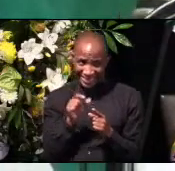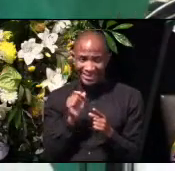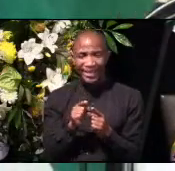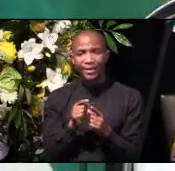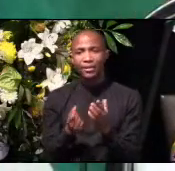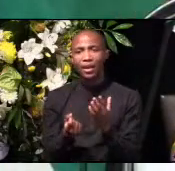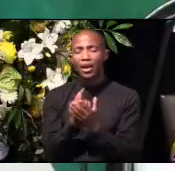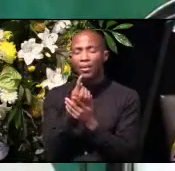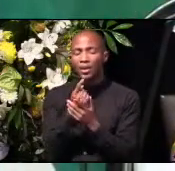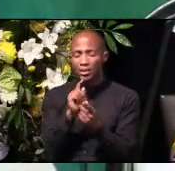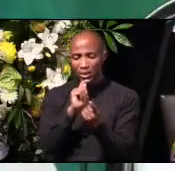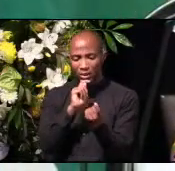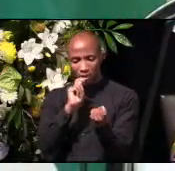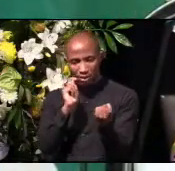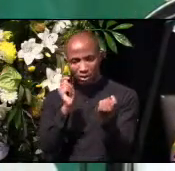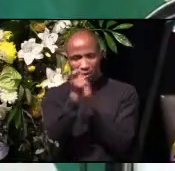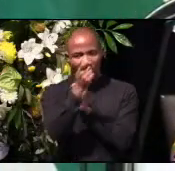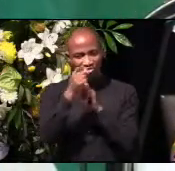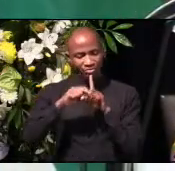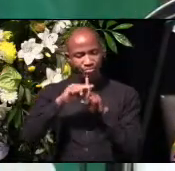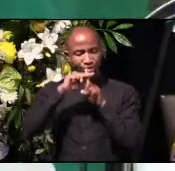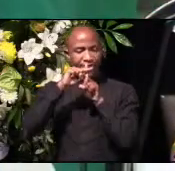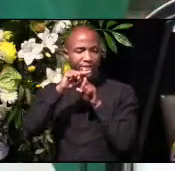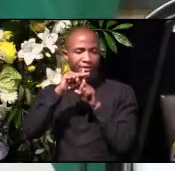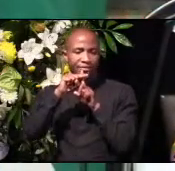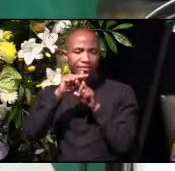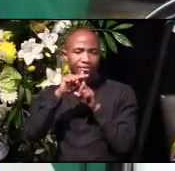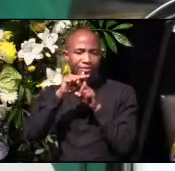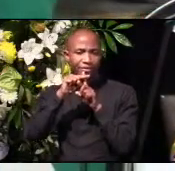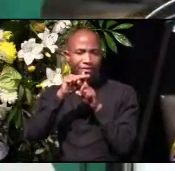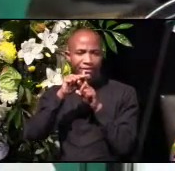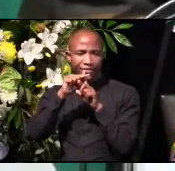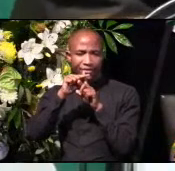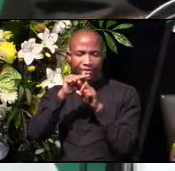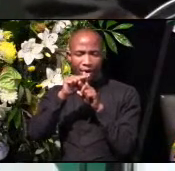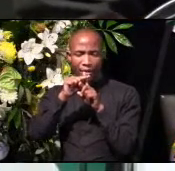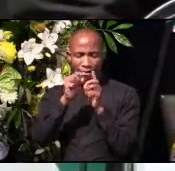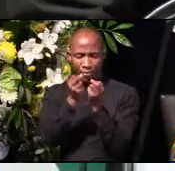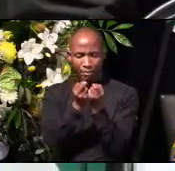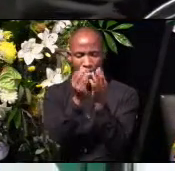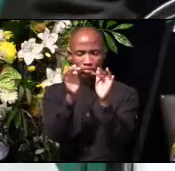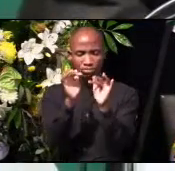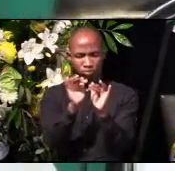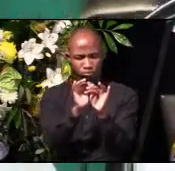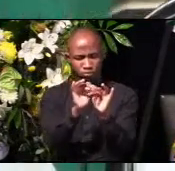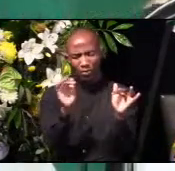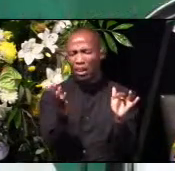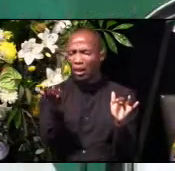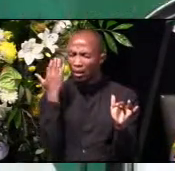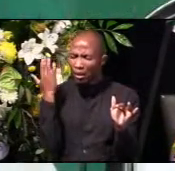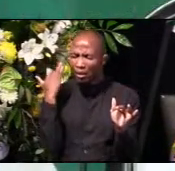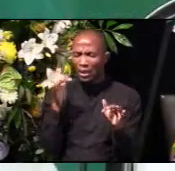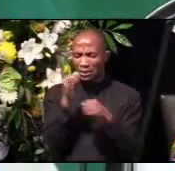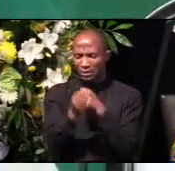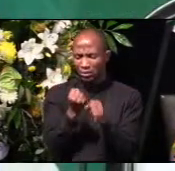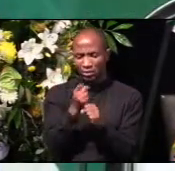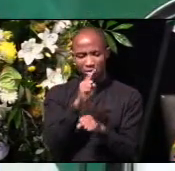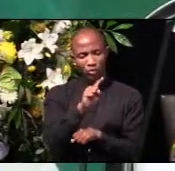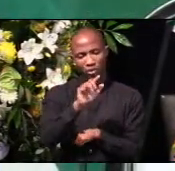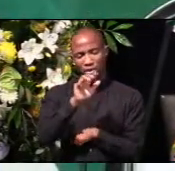in the positive direction Mass defines campaigns in the 50s